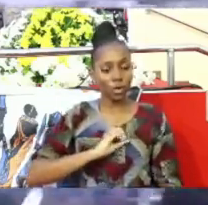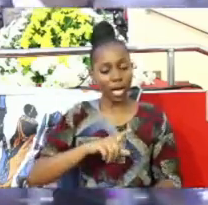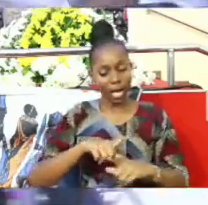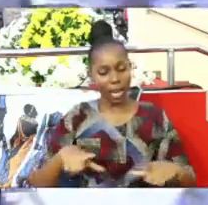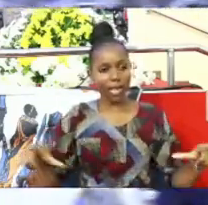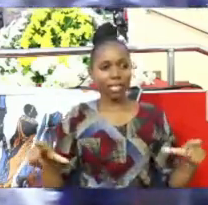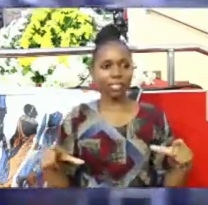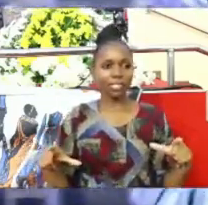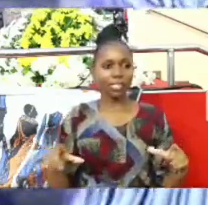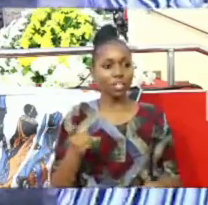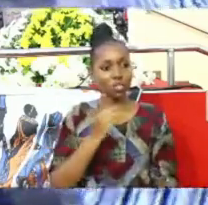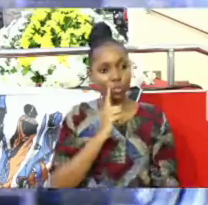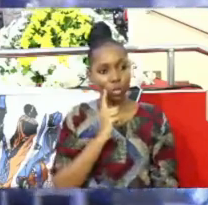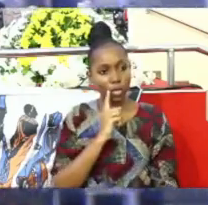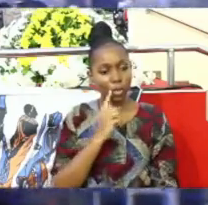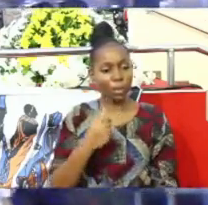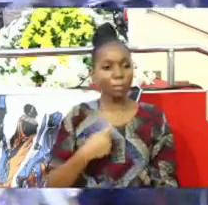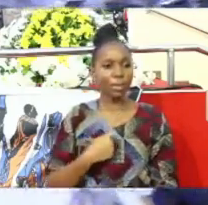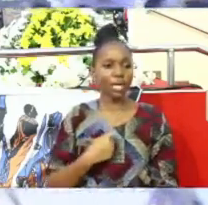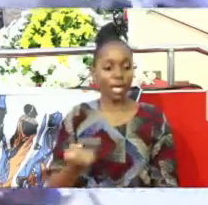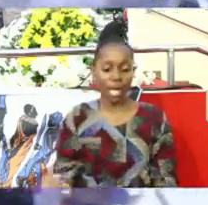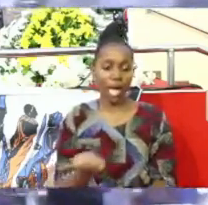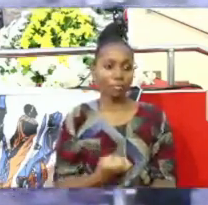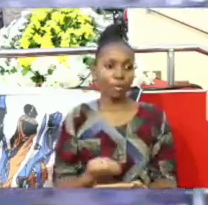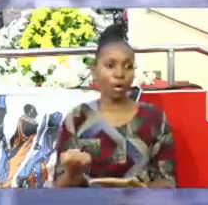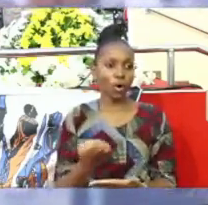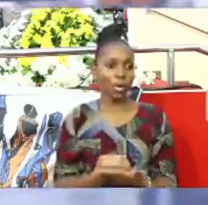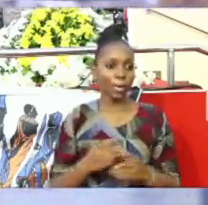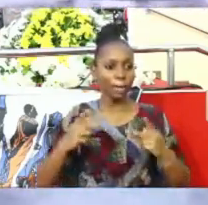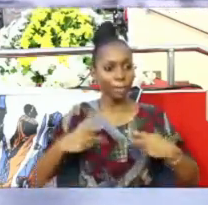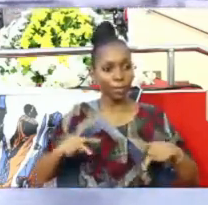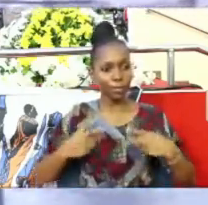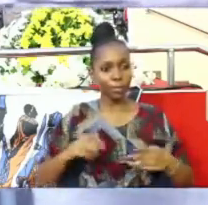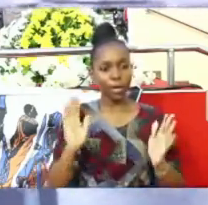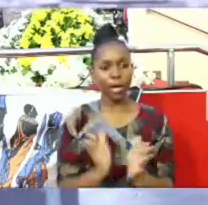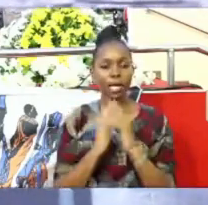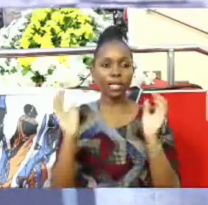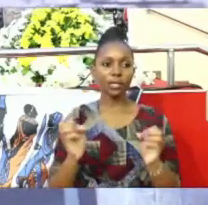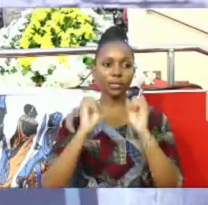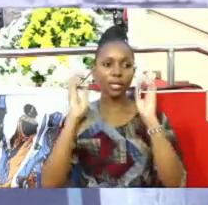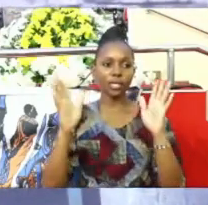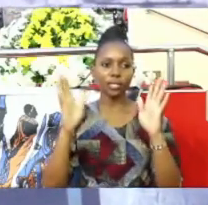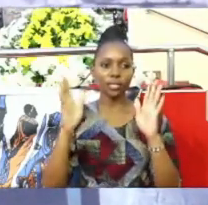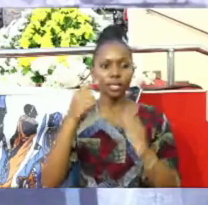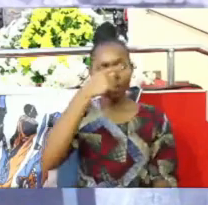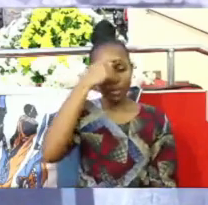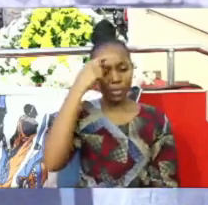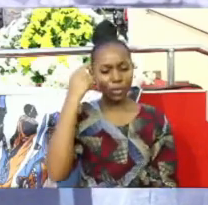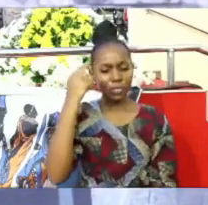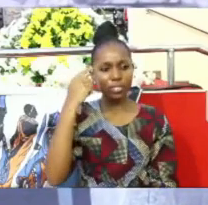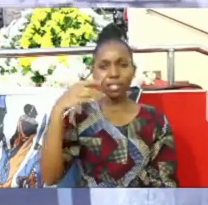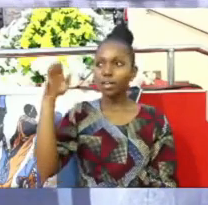Tomorrow I will be an employer. Hallelujah. Hallelujah. Because God is not a respecter of persons.